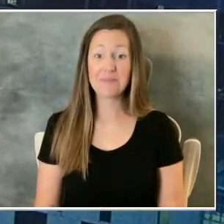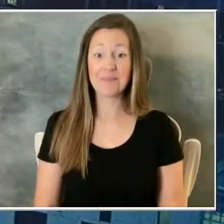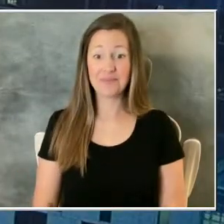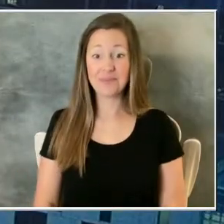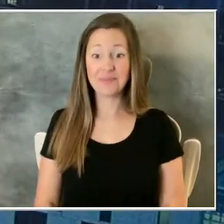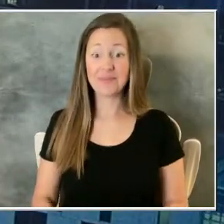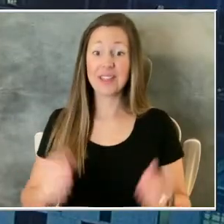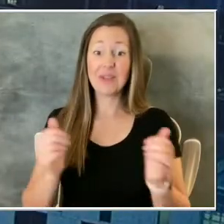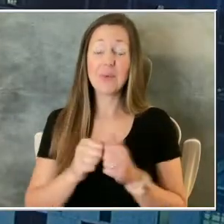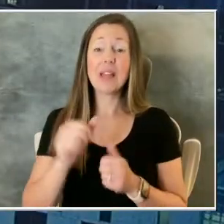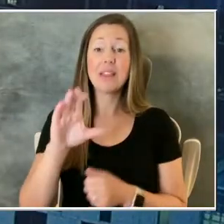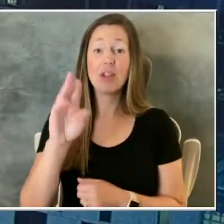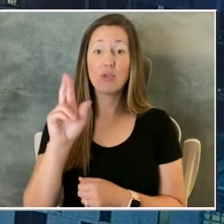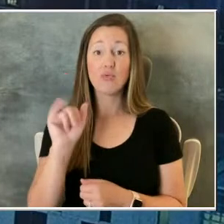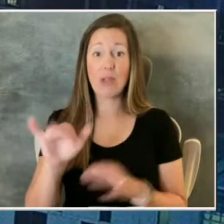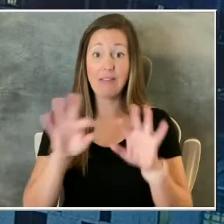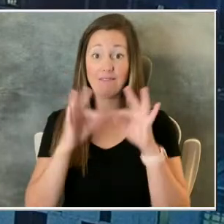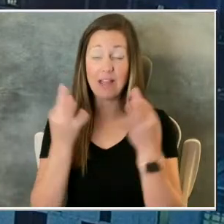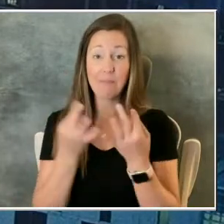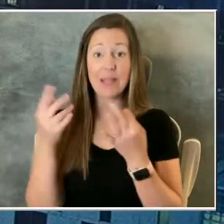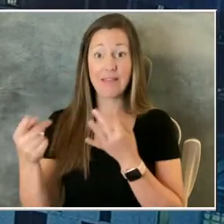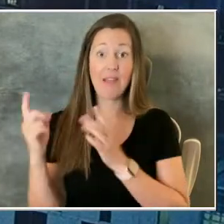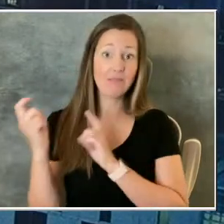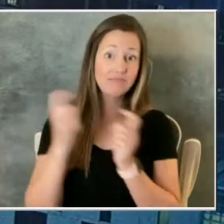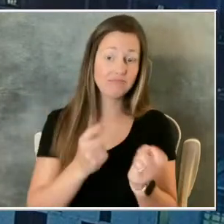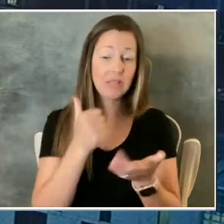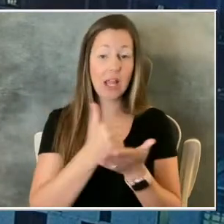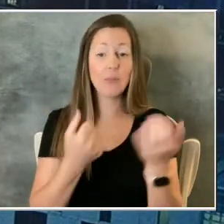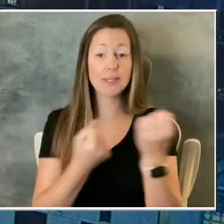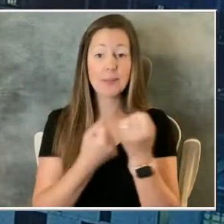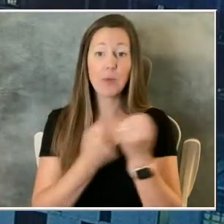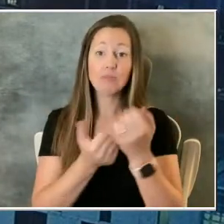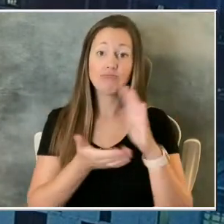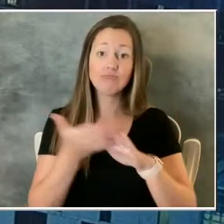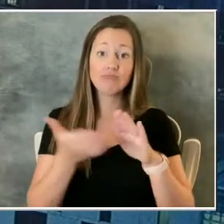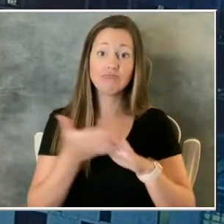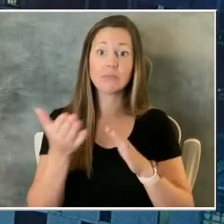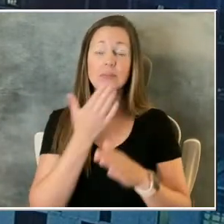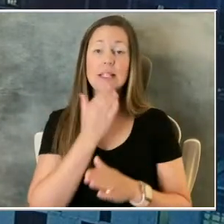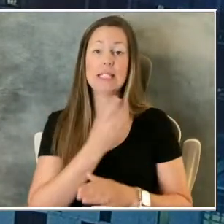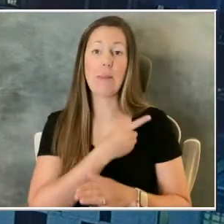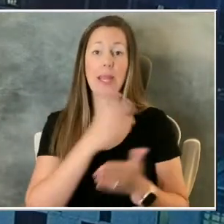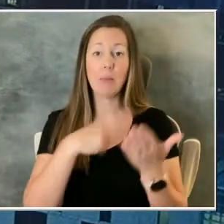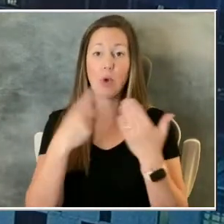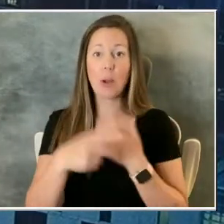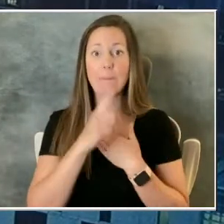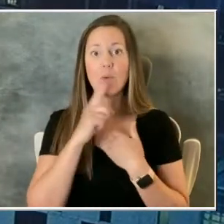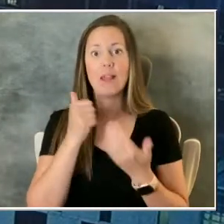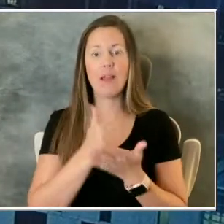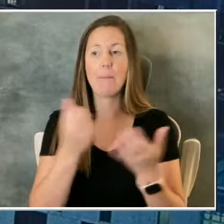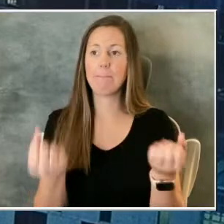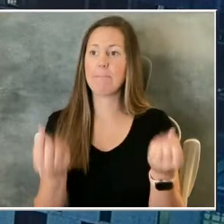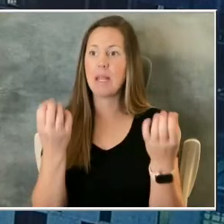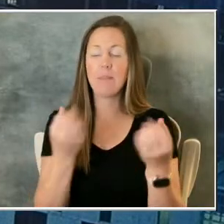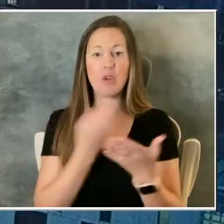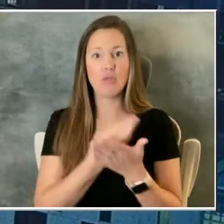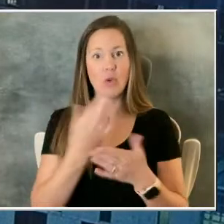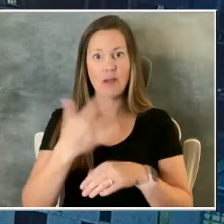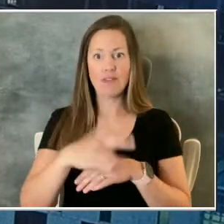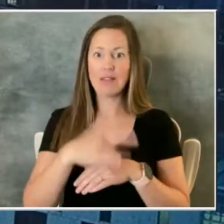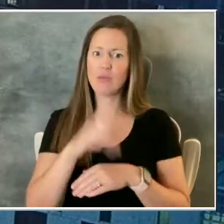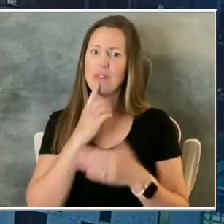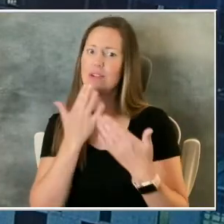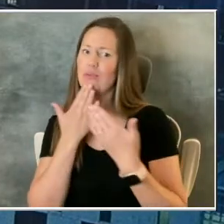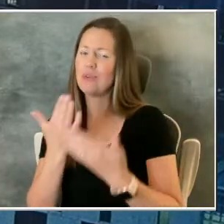family, they help support our diabetes programming, and they've made so many resources available to our patients, and we're so grateful to them. And one of